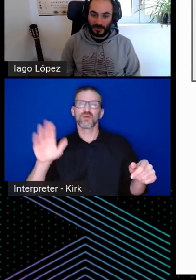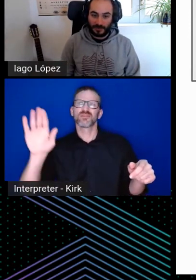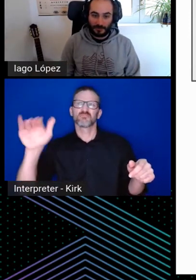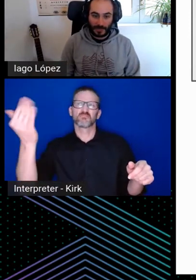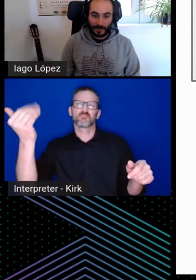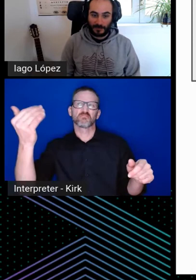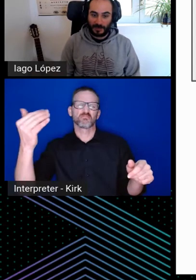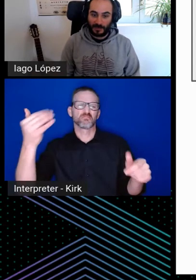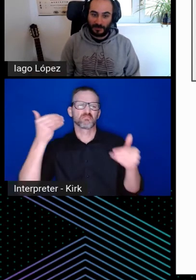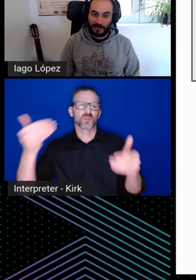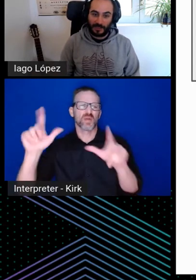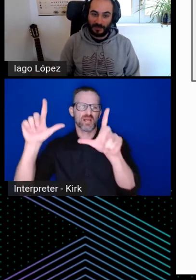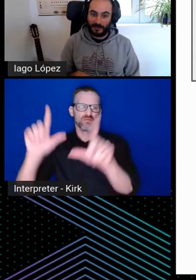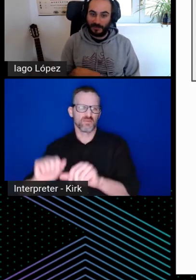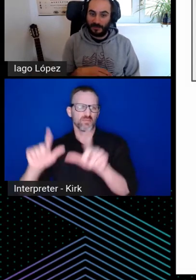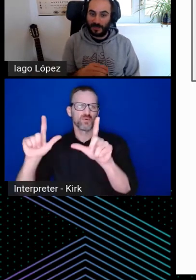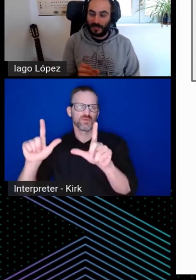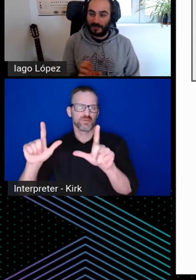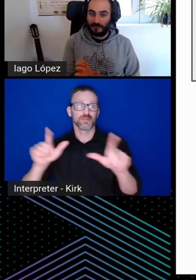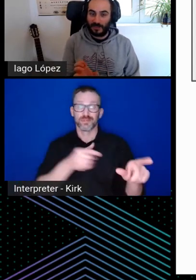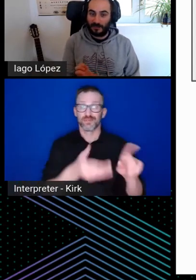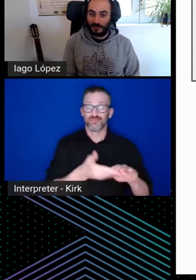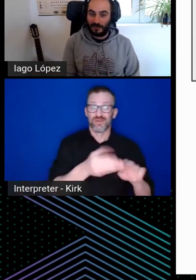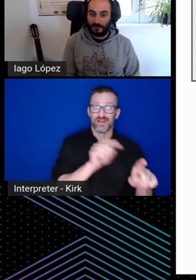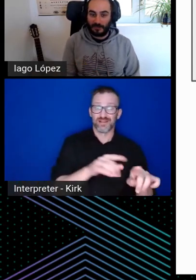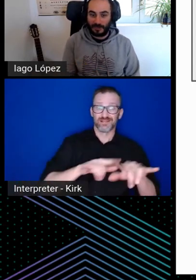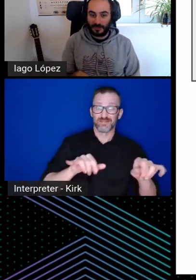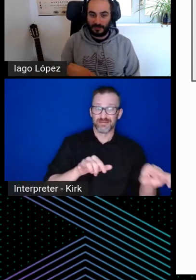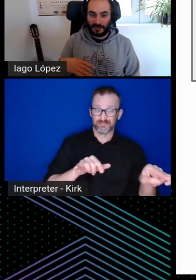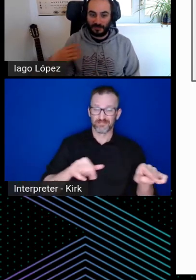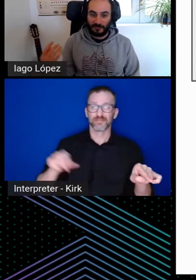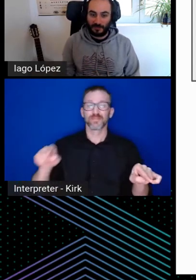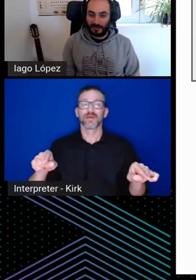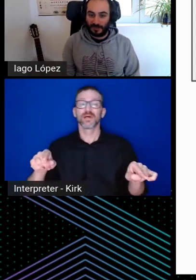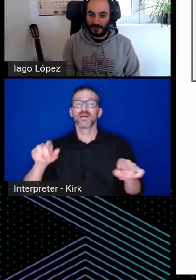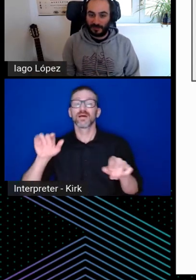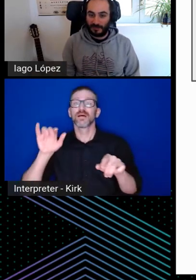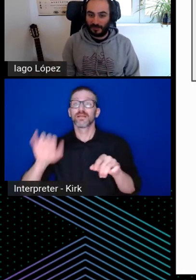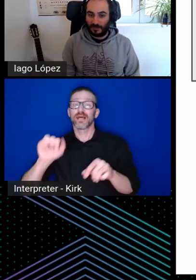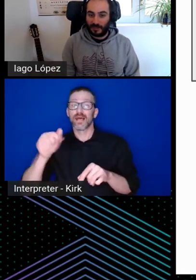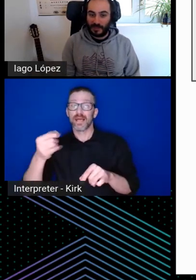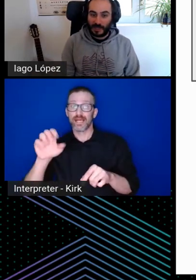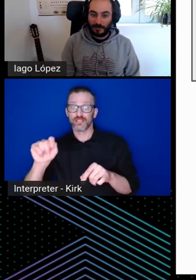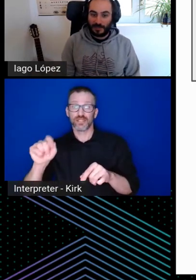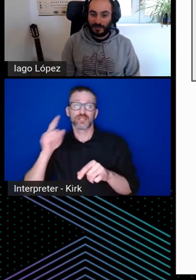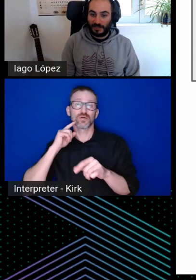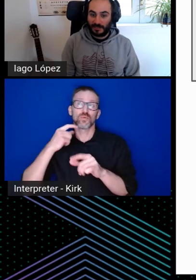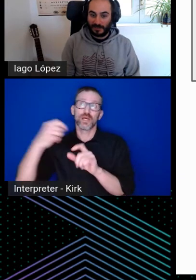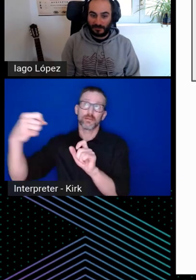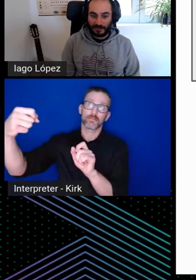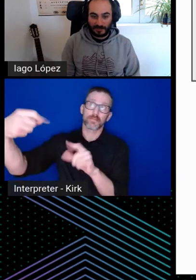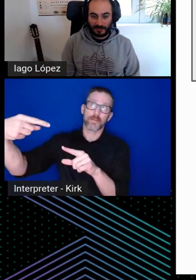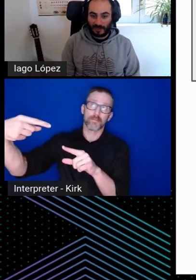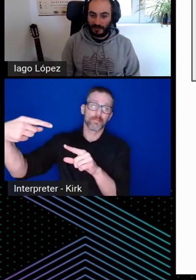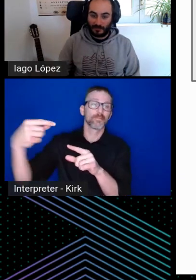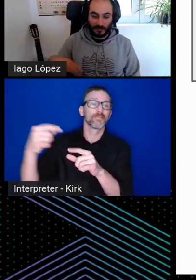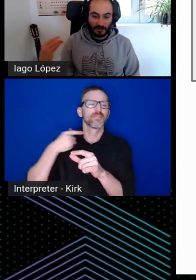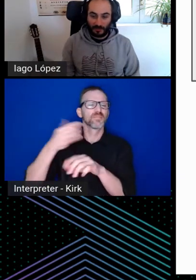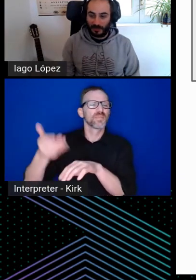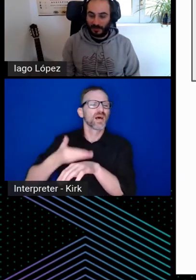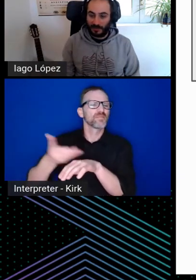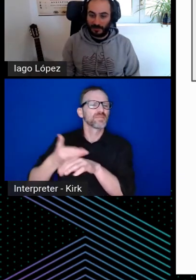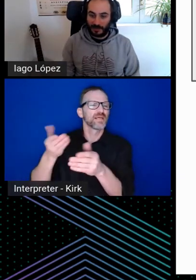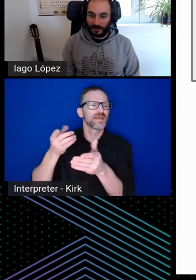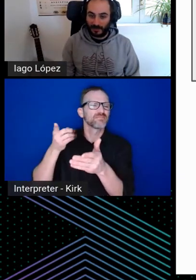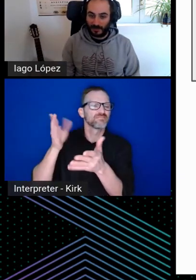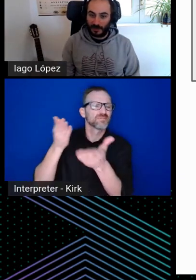reboot OK. And then the agent running on the node will just send the reboot signal to the update engine service, and it will